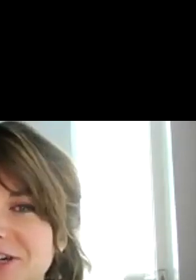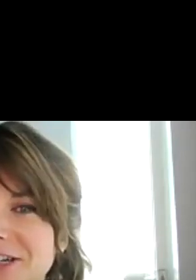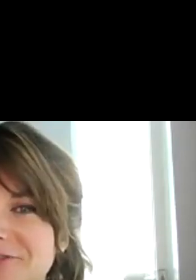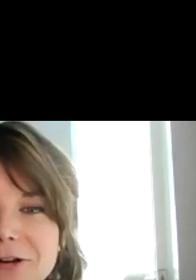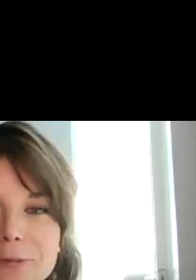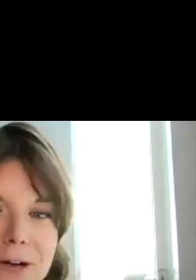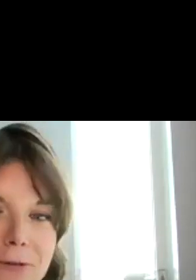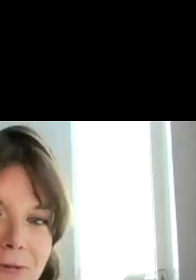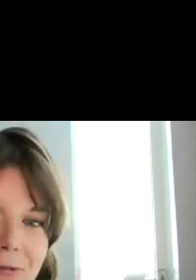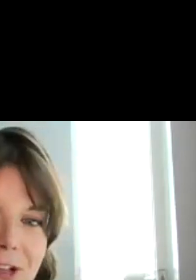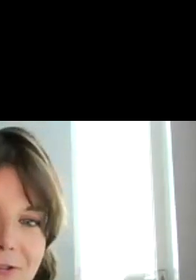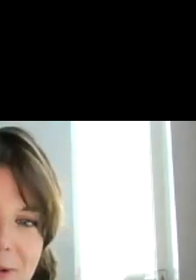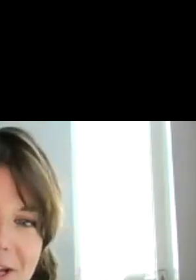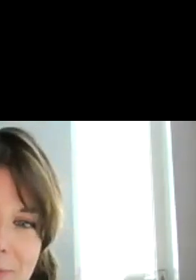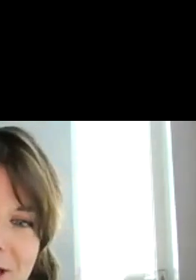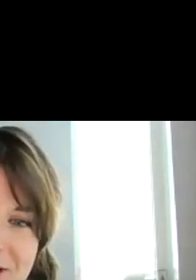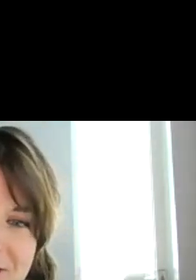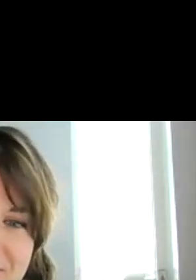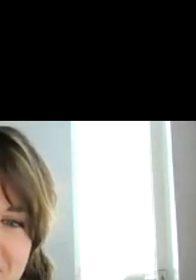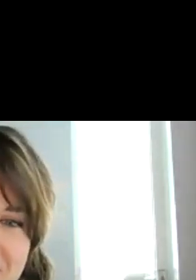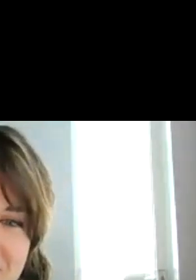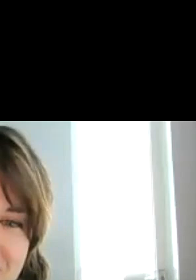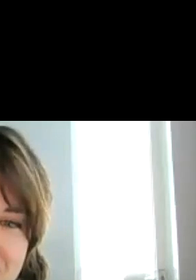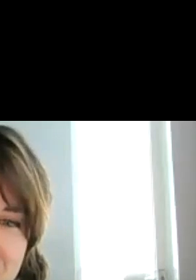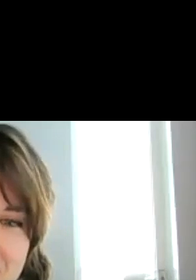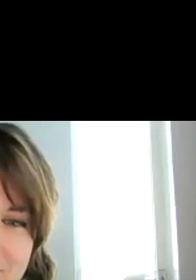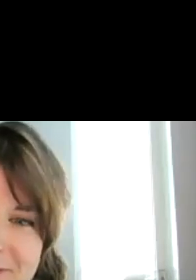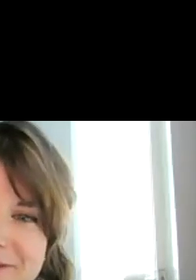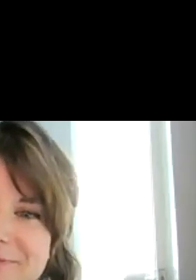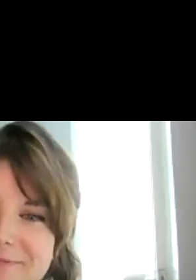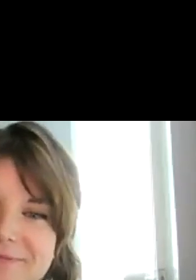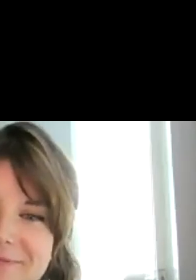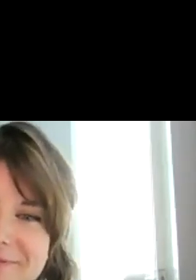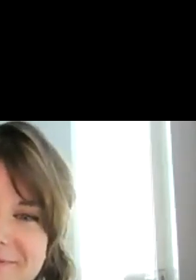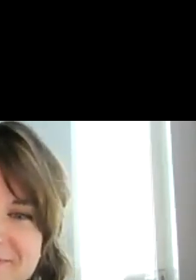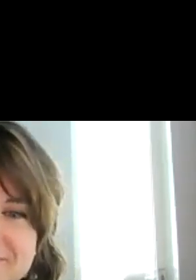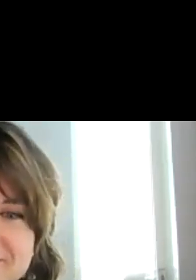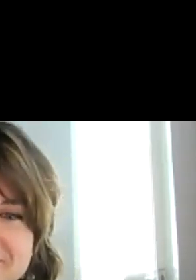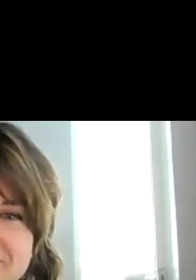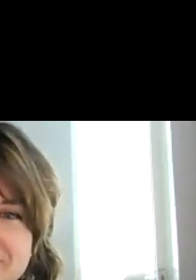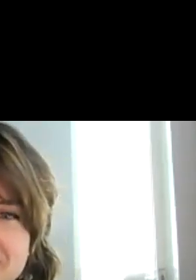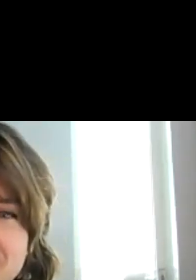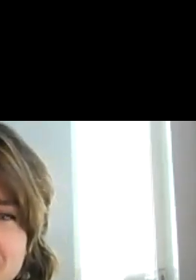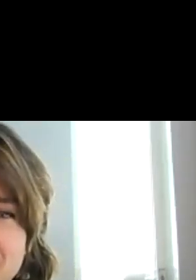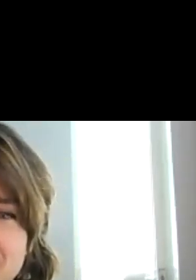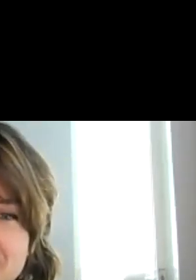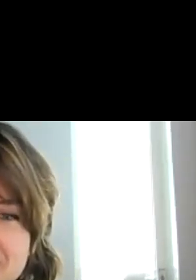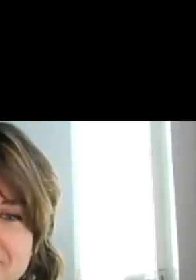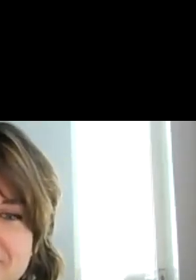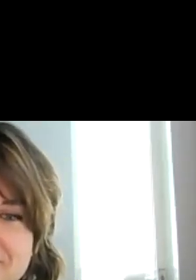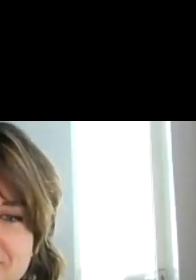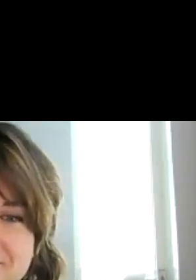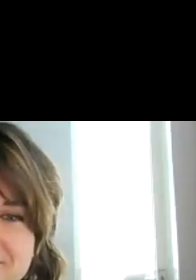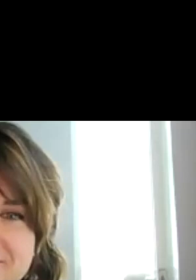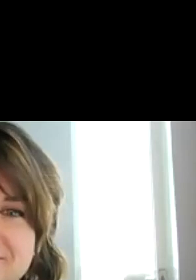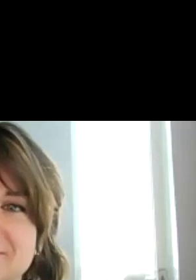am wondering if that cookbook will ever make an appearance in your gift shop. I don't know. I'm not sure. I'd have to look and see who